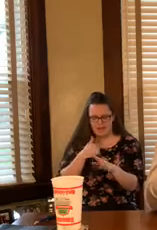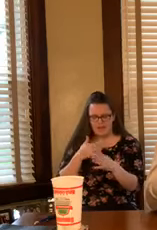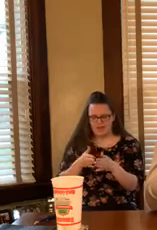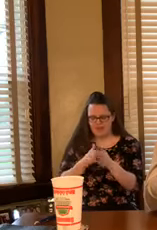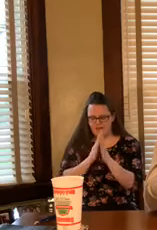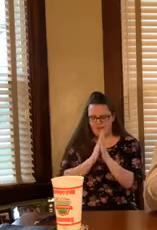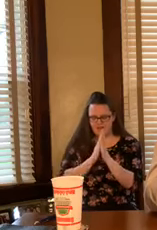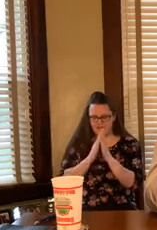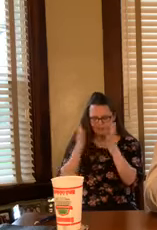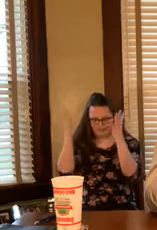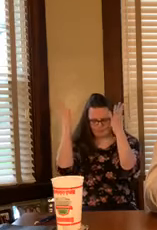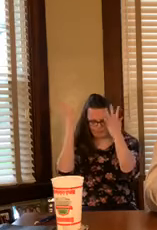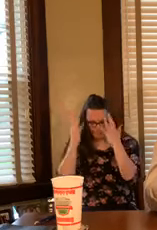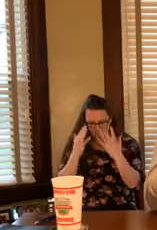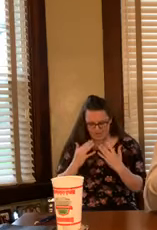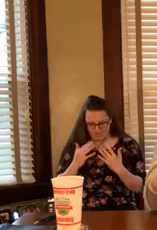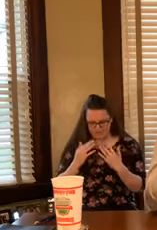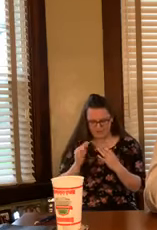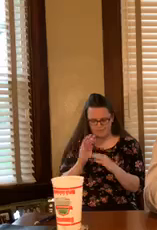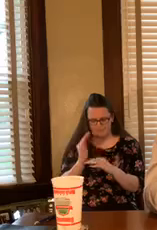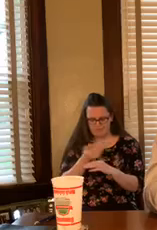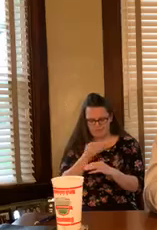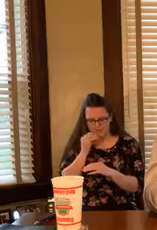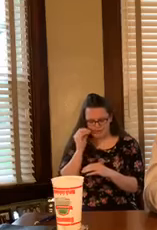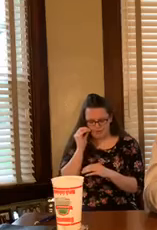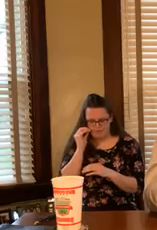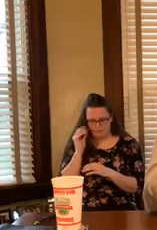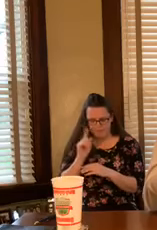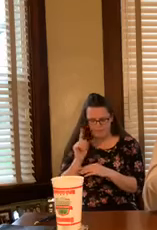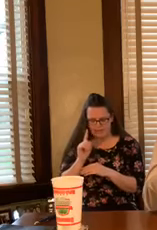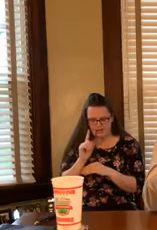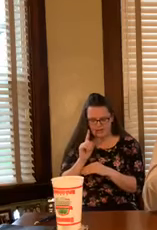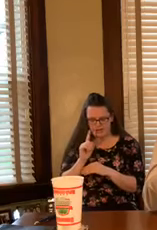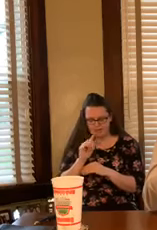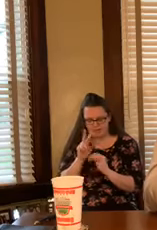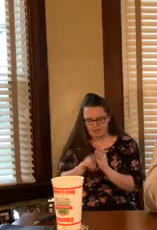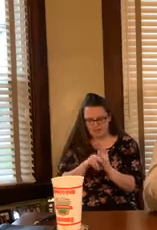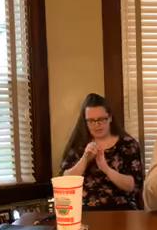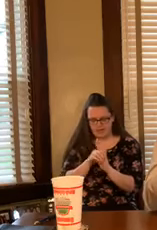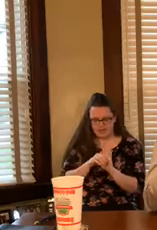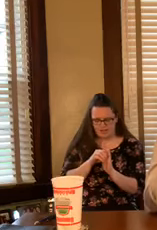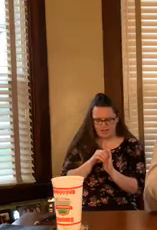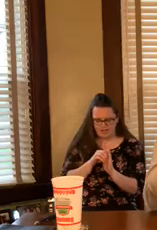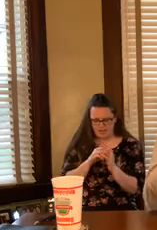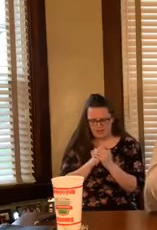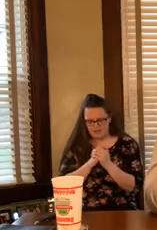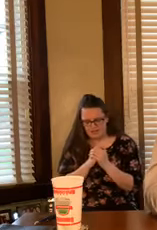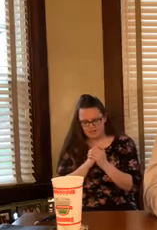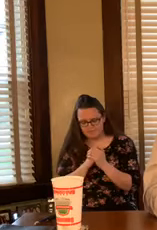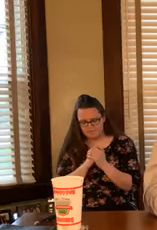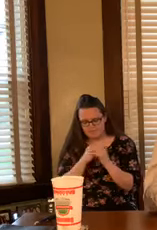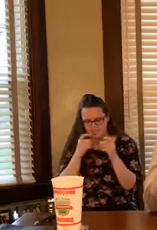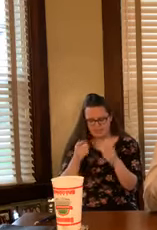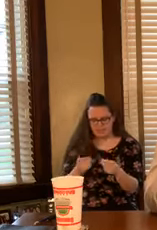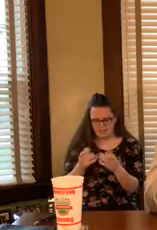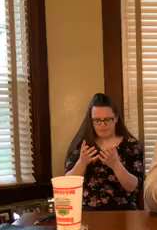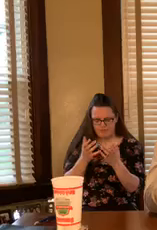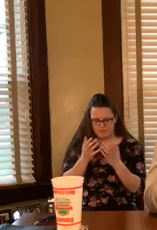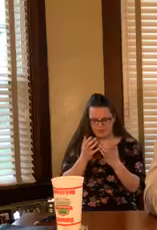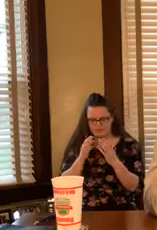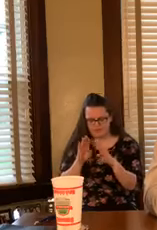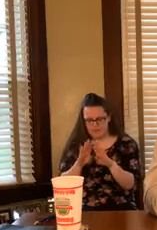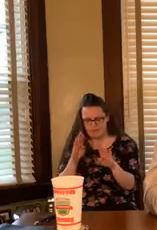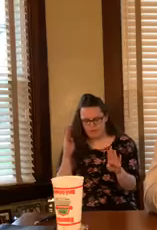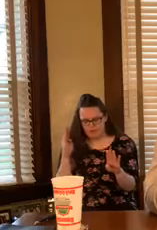to saturate their homes where they are, where these videos are being watched, and give them the strength, the ability, the desire, Lord, to open